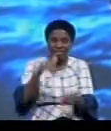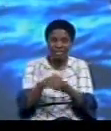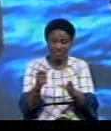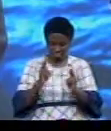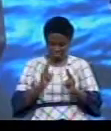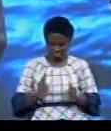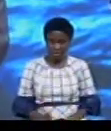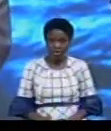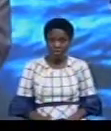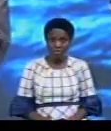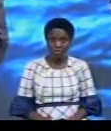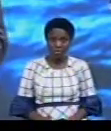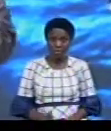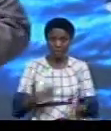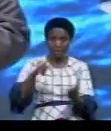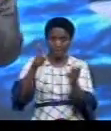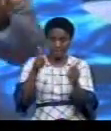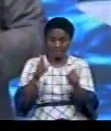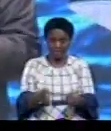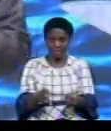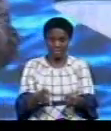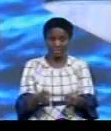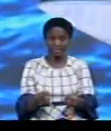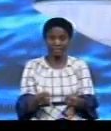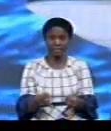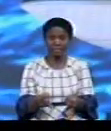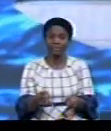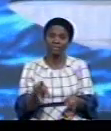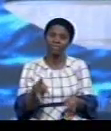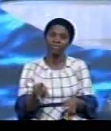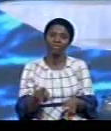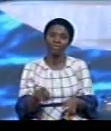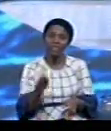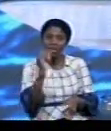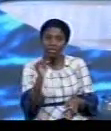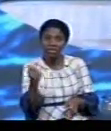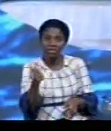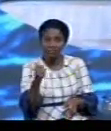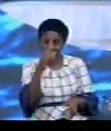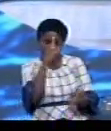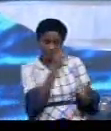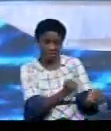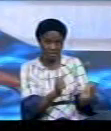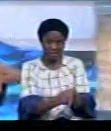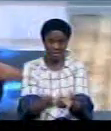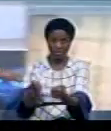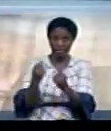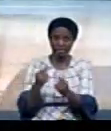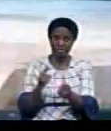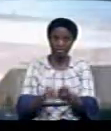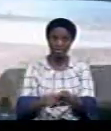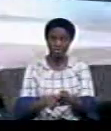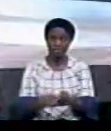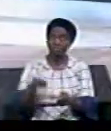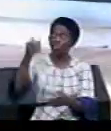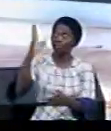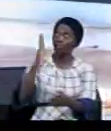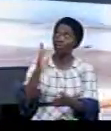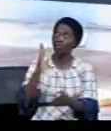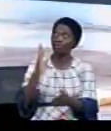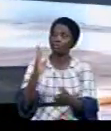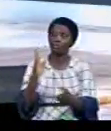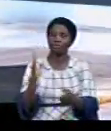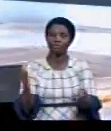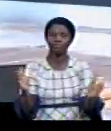human representative of God. There is a faith that comes to God directly and says, God, I'm